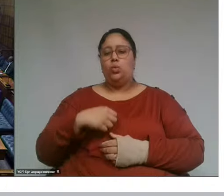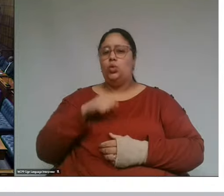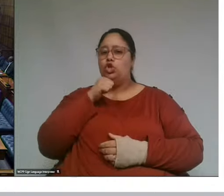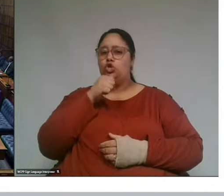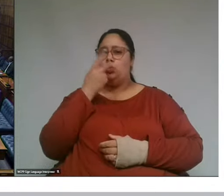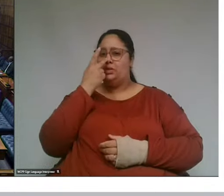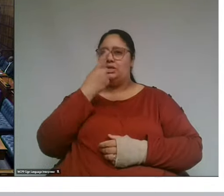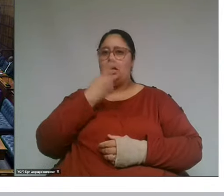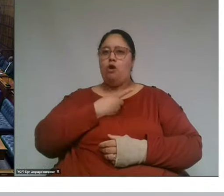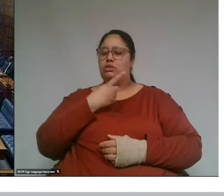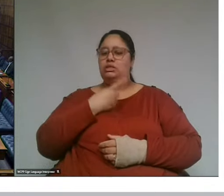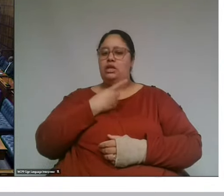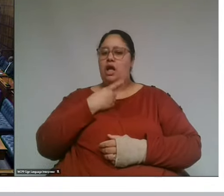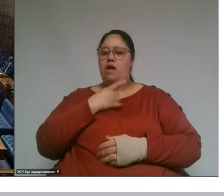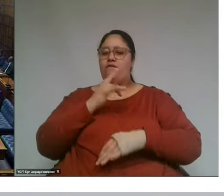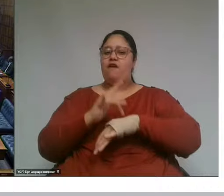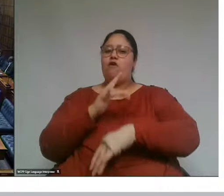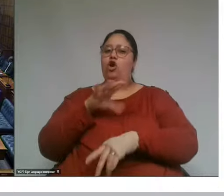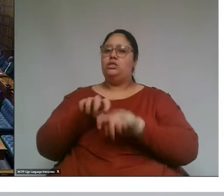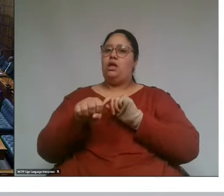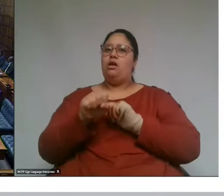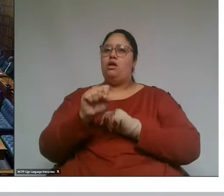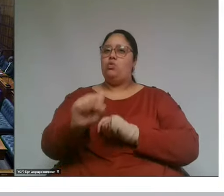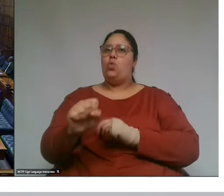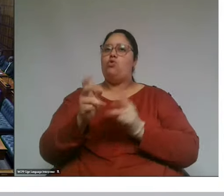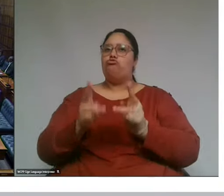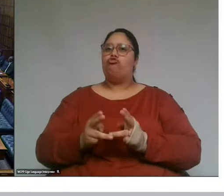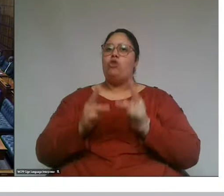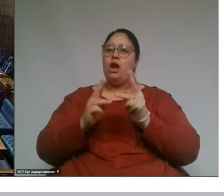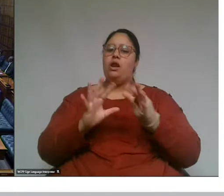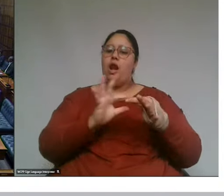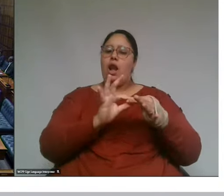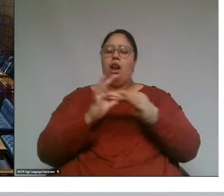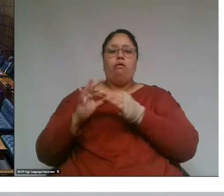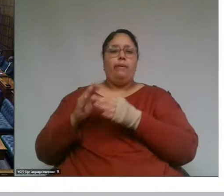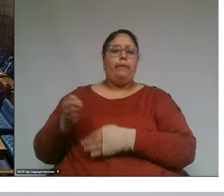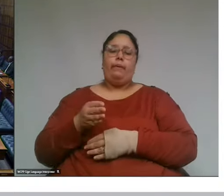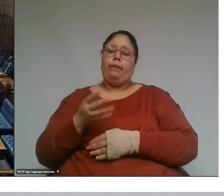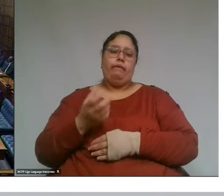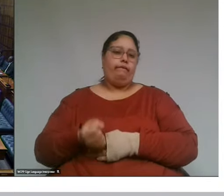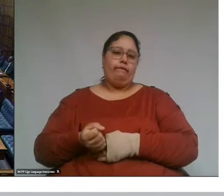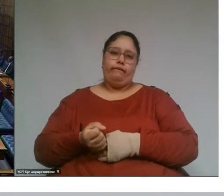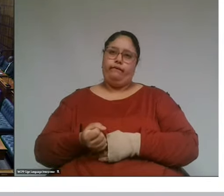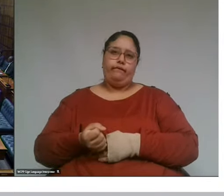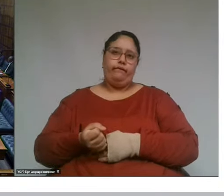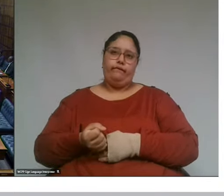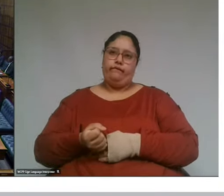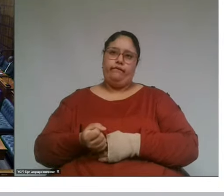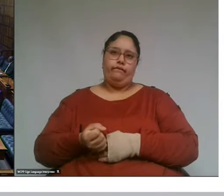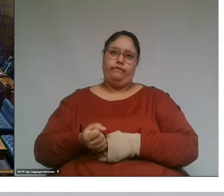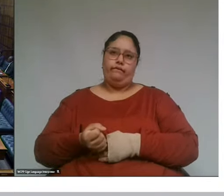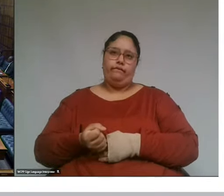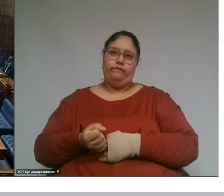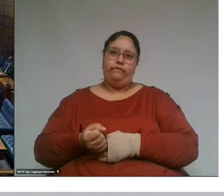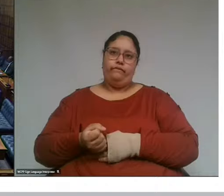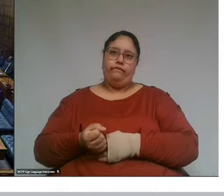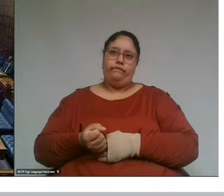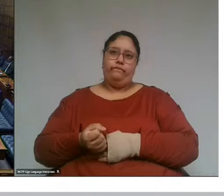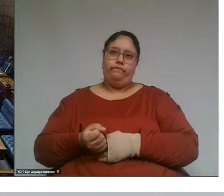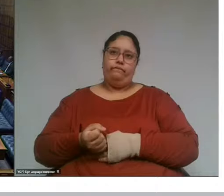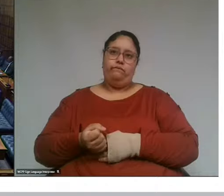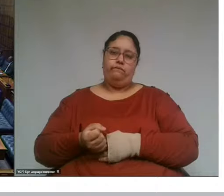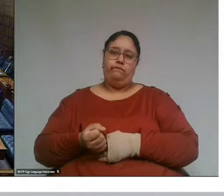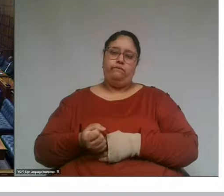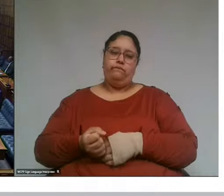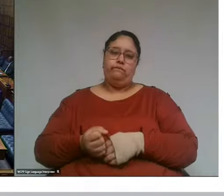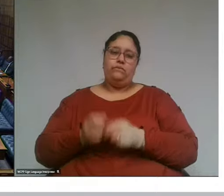to take advantage of that Freight Rail Link in the current circumstances um there is uh the the the railway line is